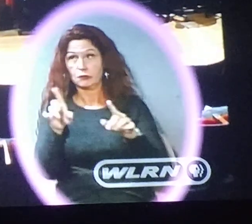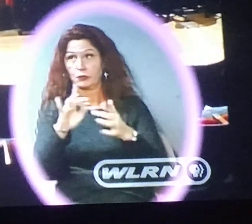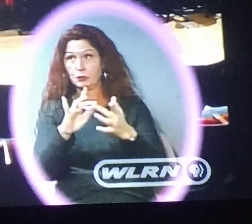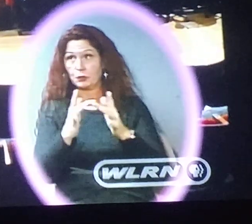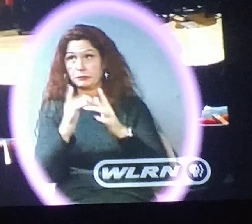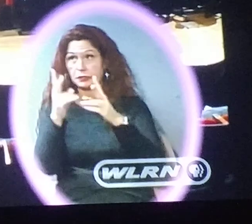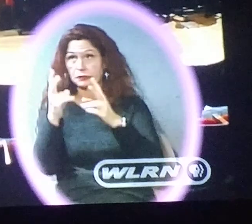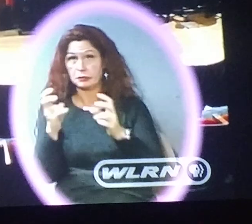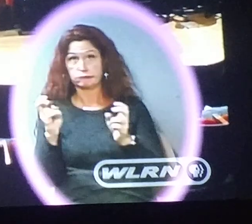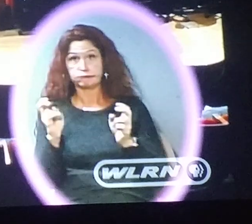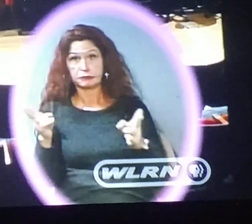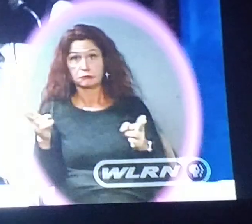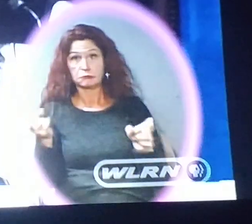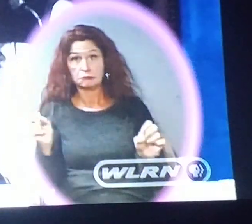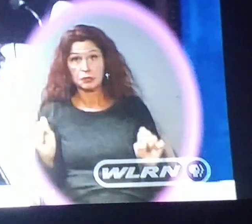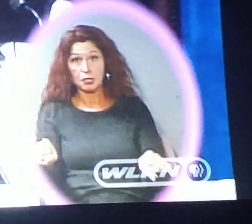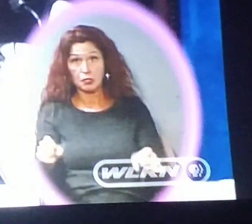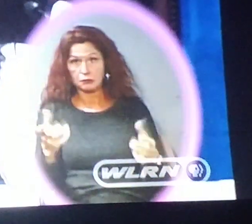find this, and share it.